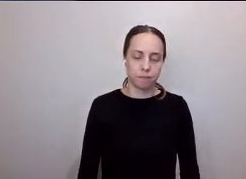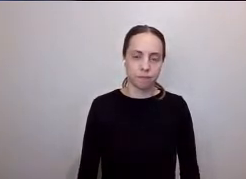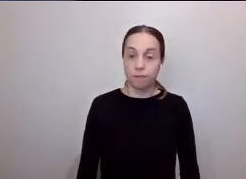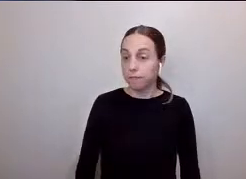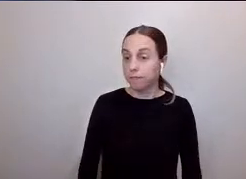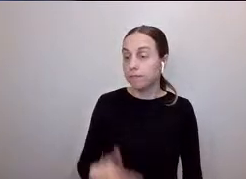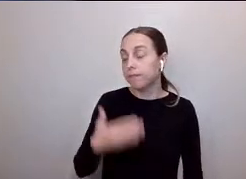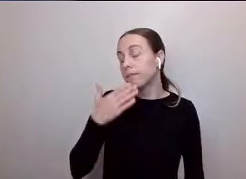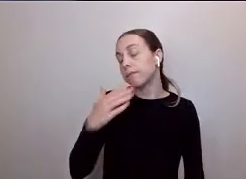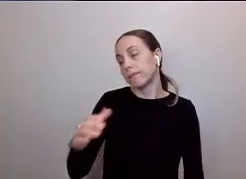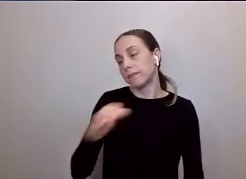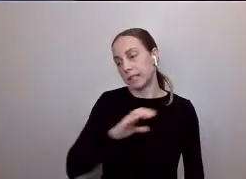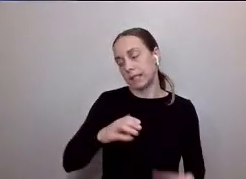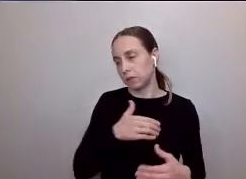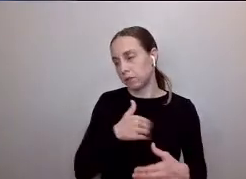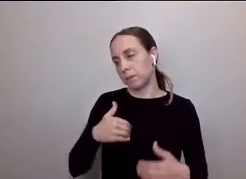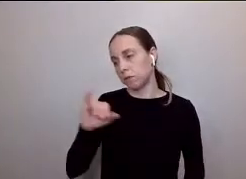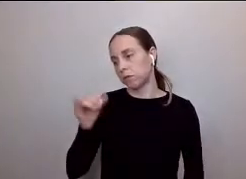Councilmember Johnson.